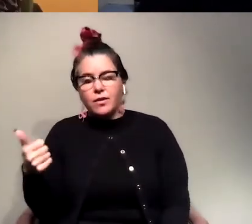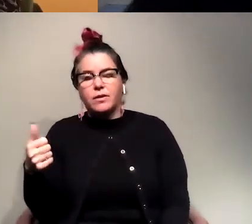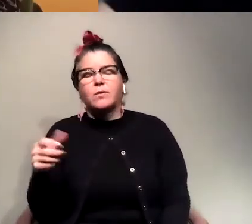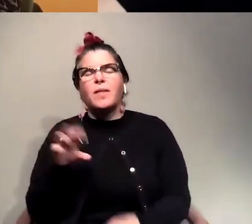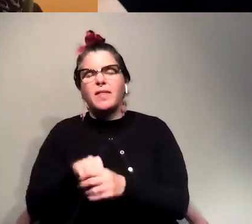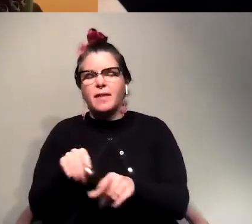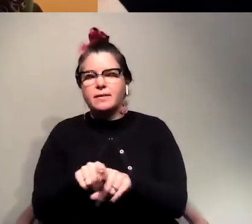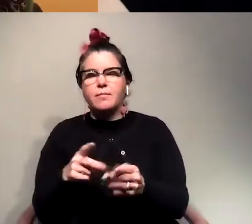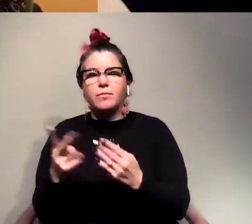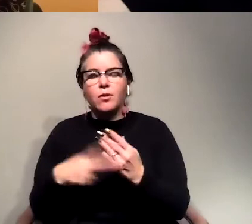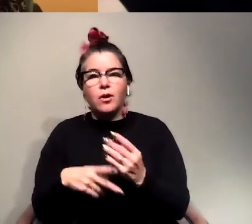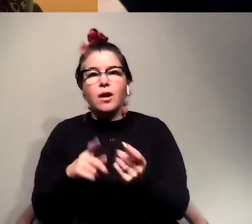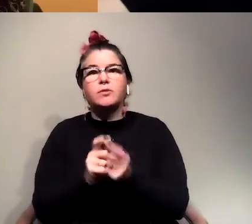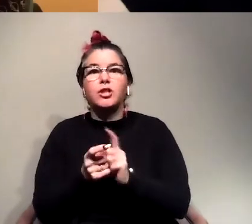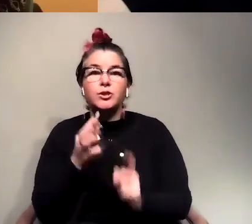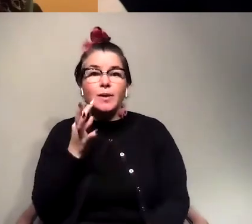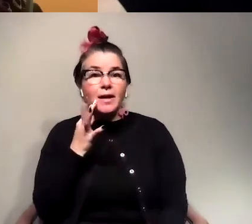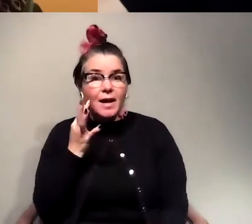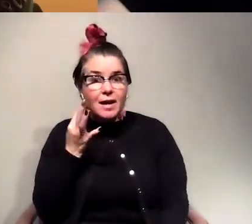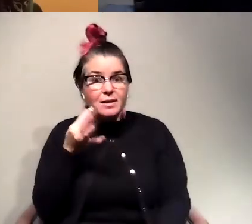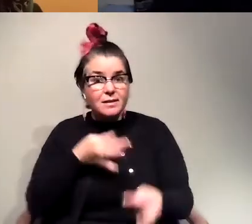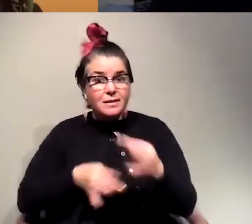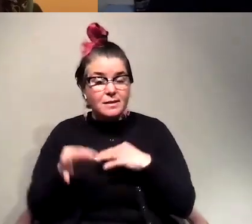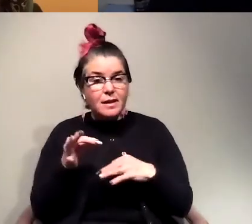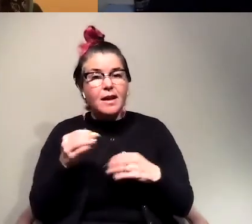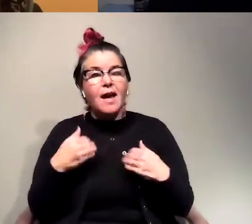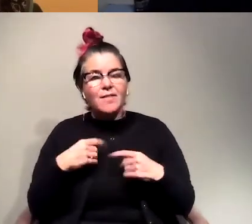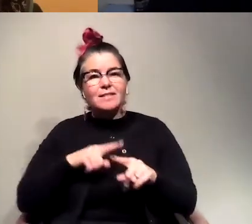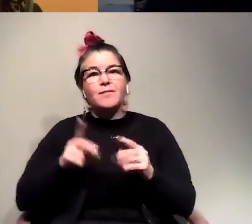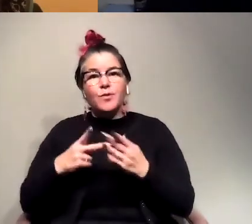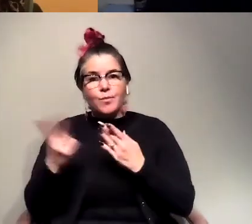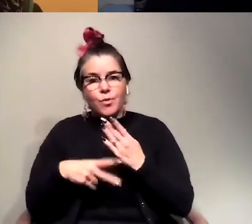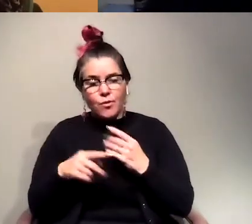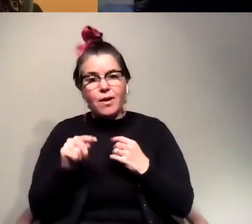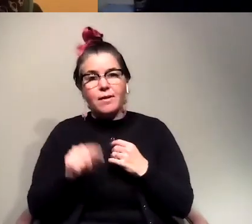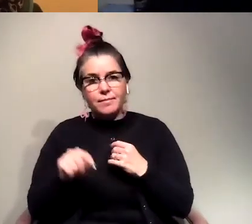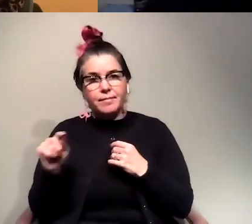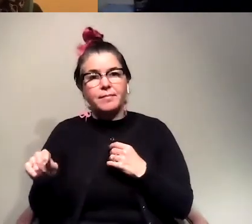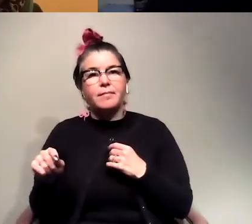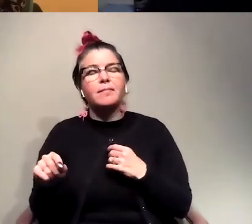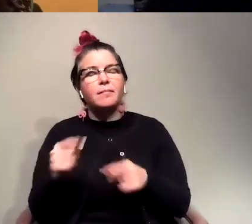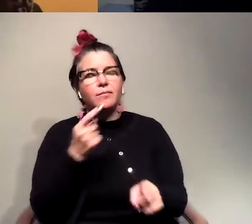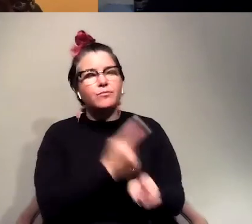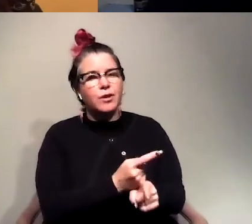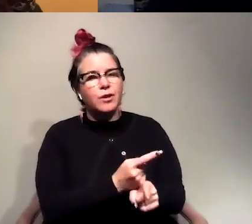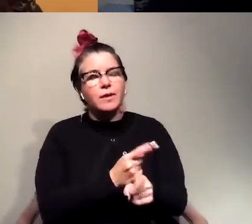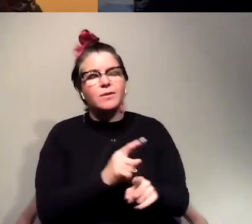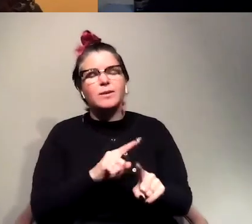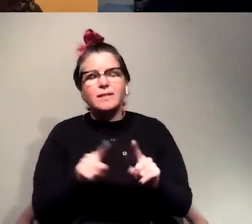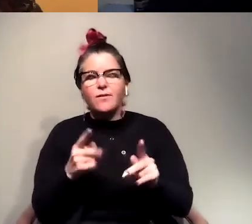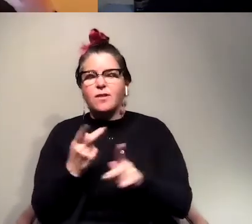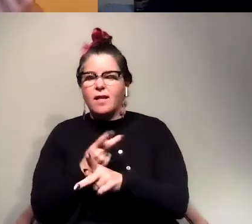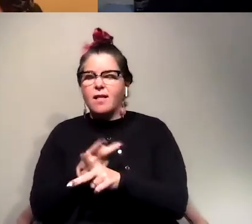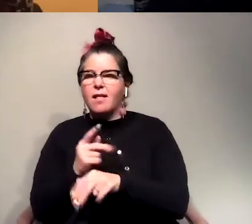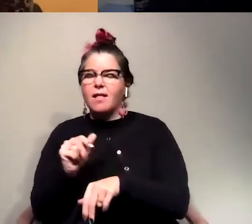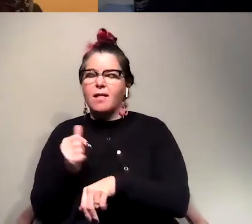you want to turn into a cat instead, like that is a different program that does that, like a whole Right. different algorithm.